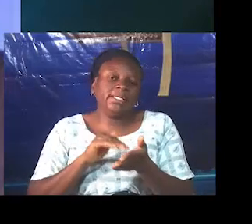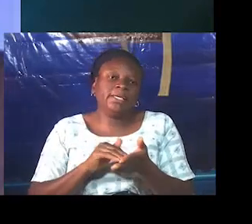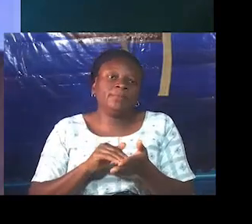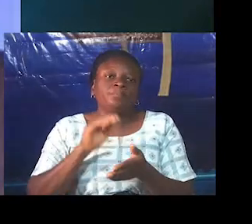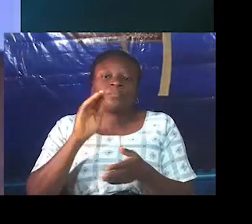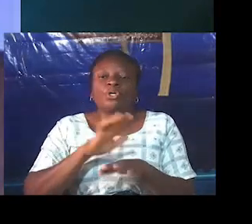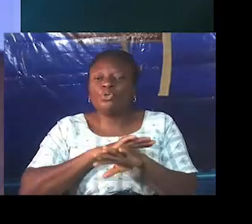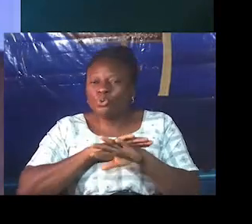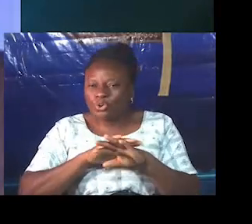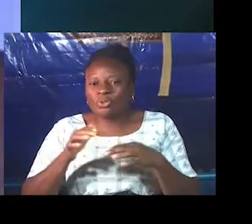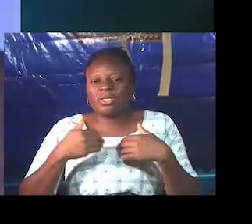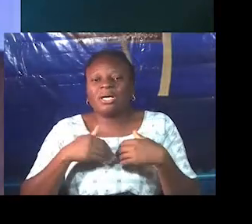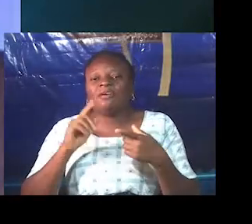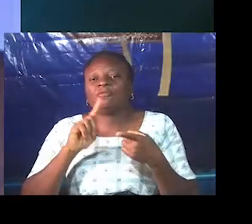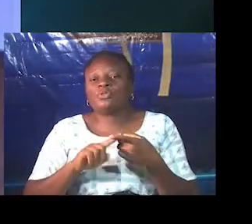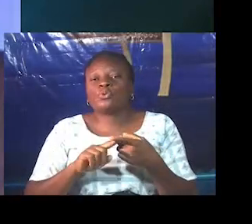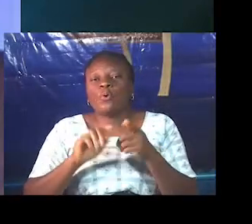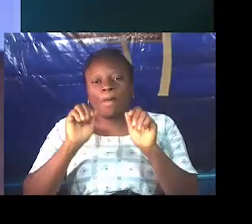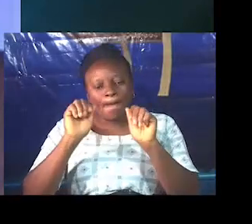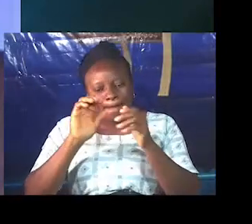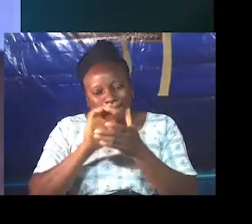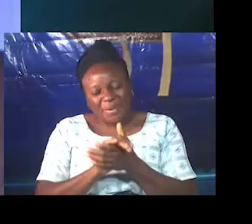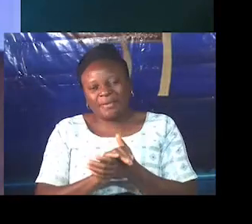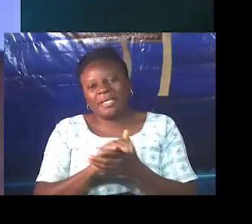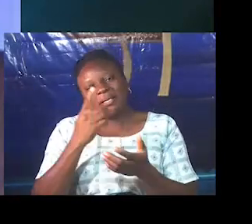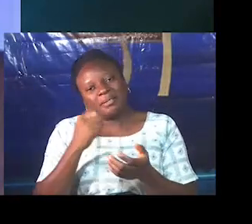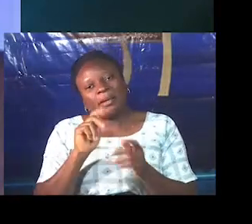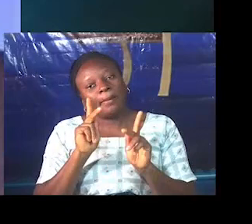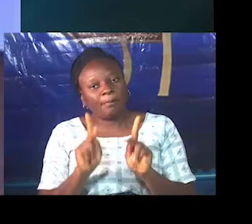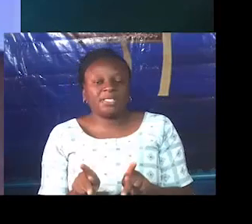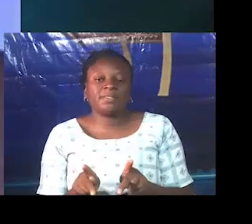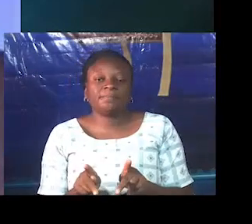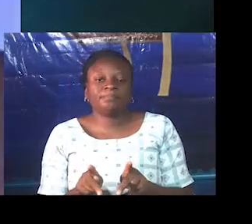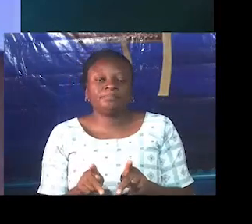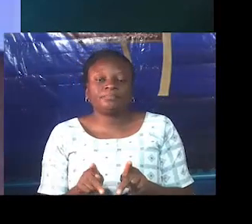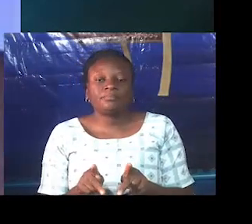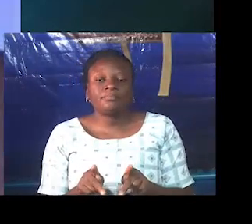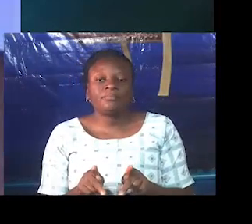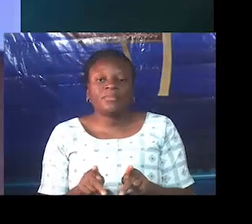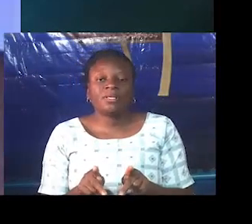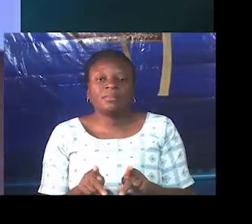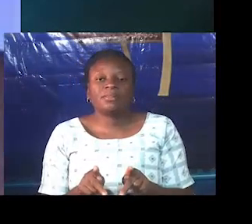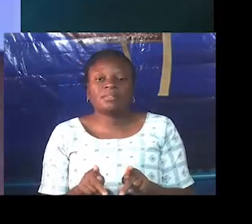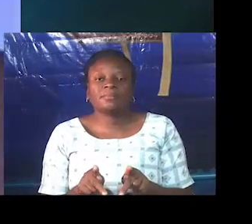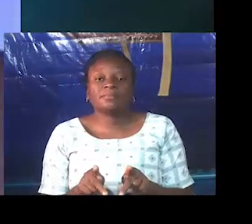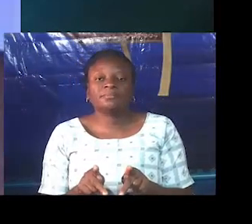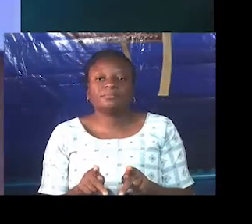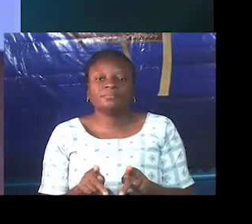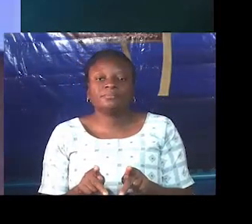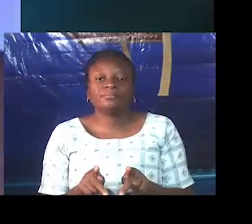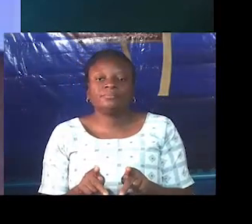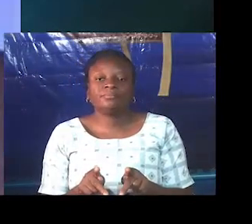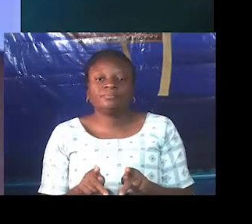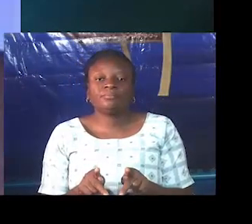life. The first thing is that will of God must not be mortgaged, must not be buried, must not